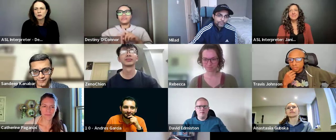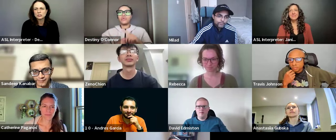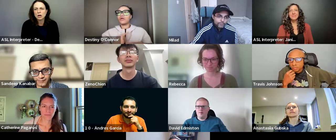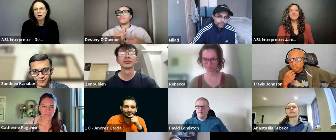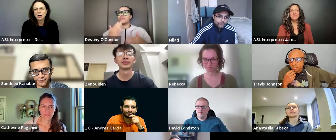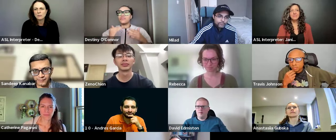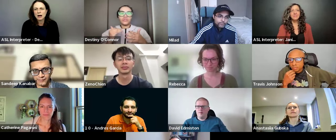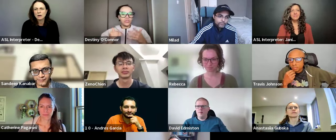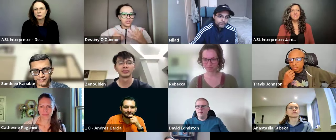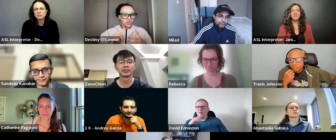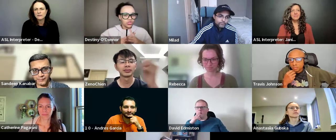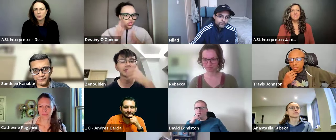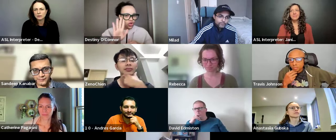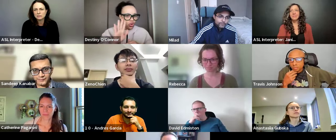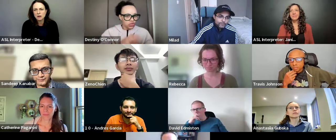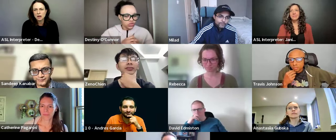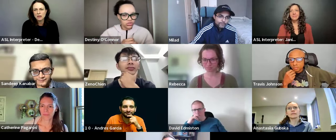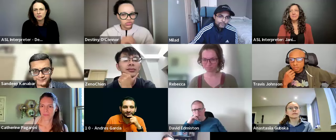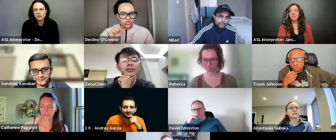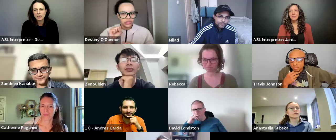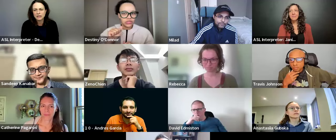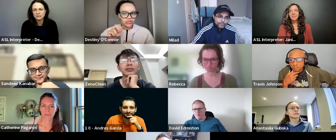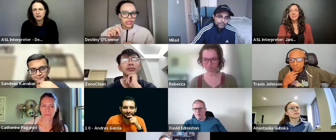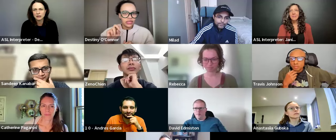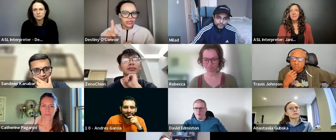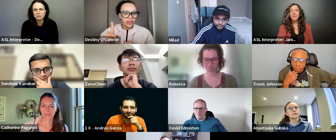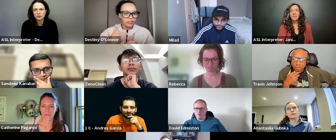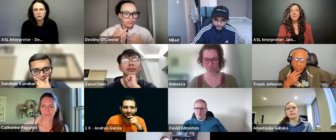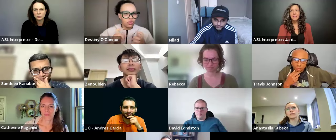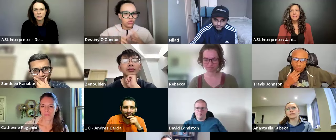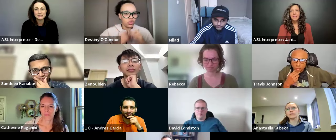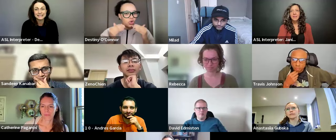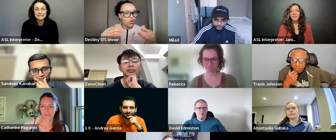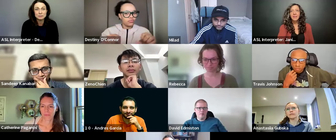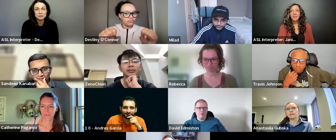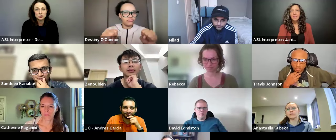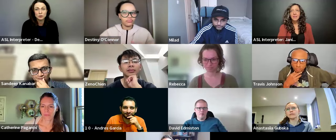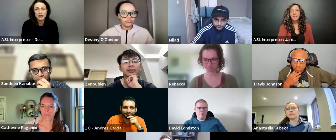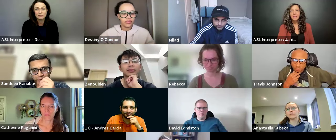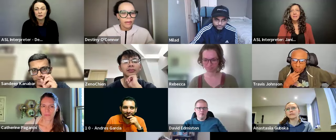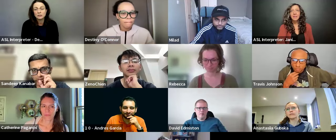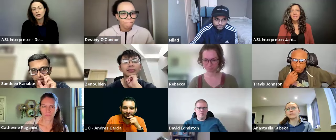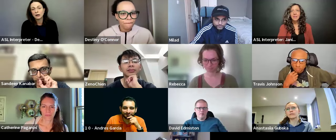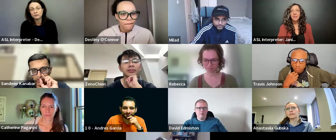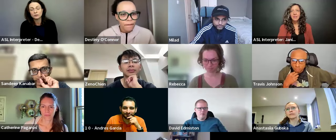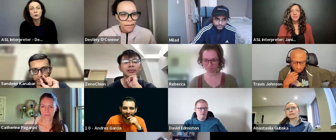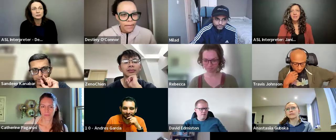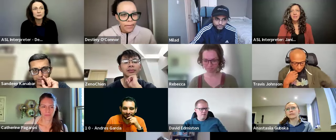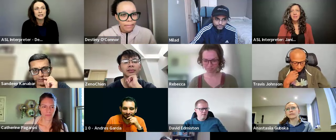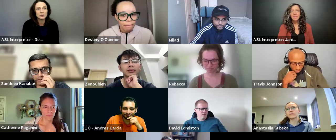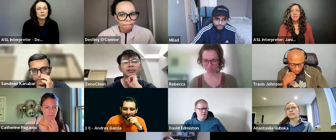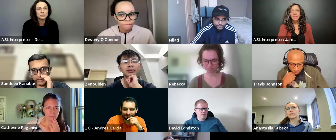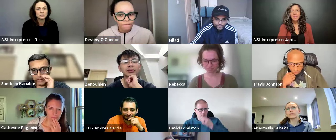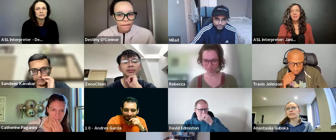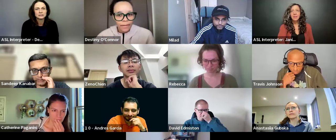do you want to talk about Deaf Awareness Month and starting yours, Sandeep? Do you want to have the floor?